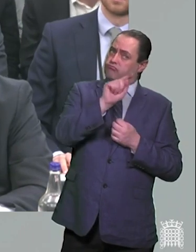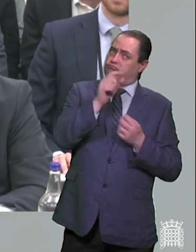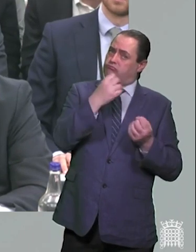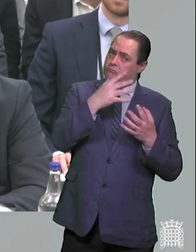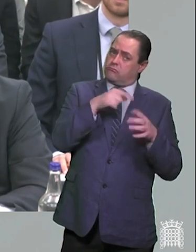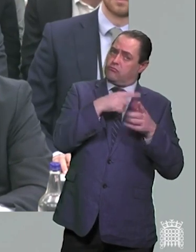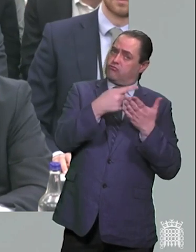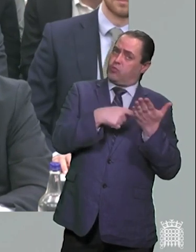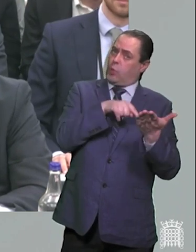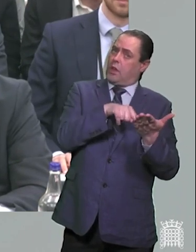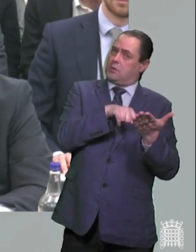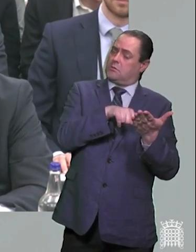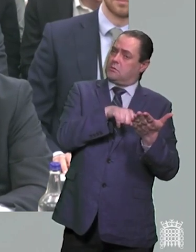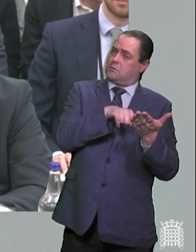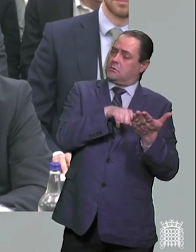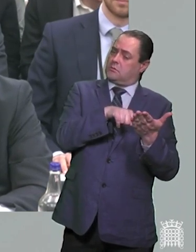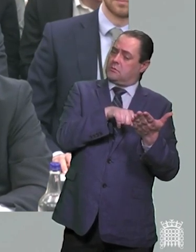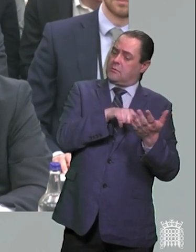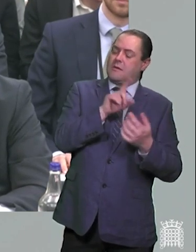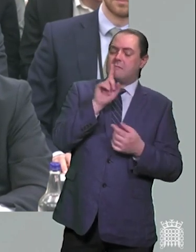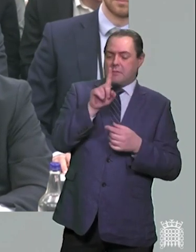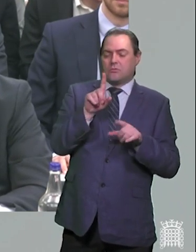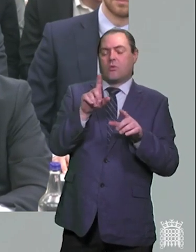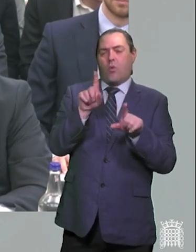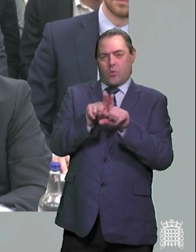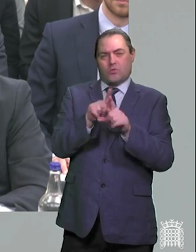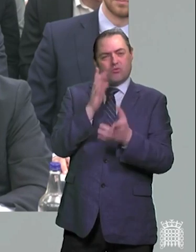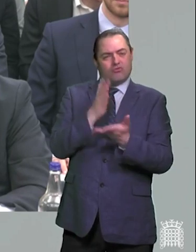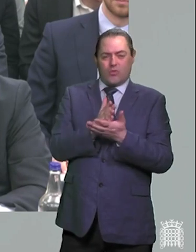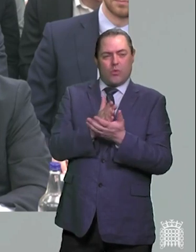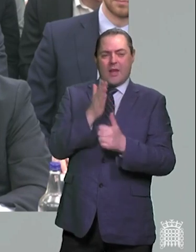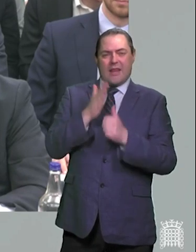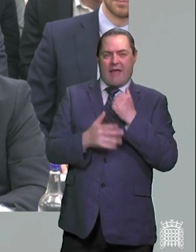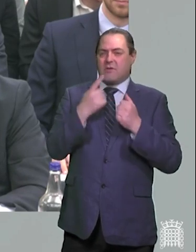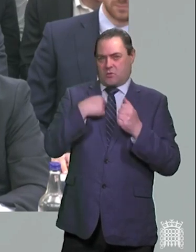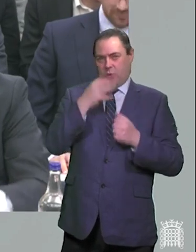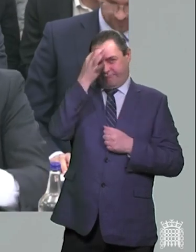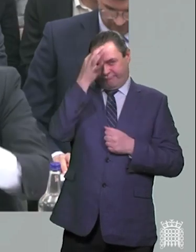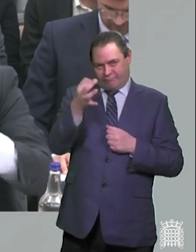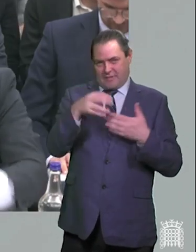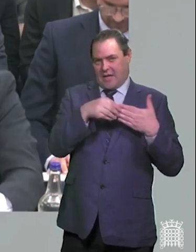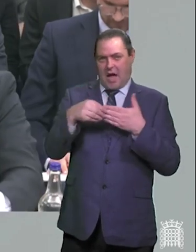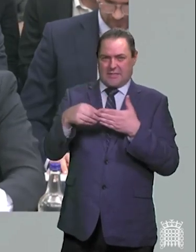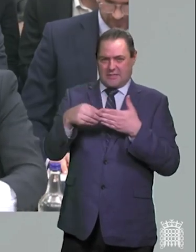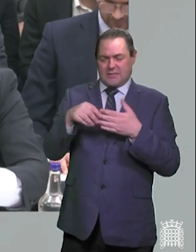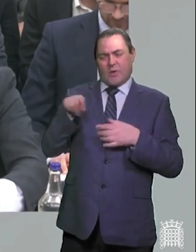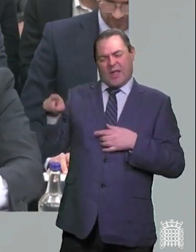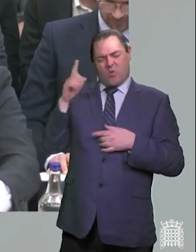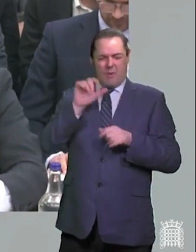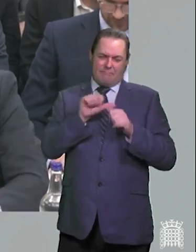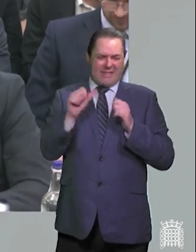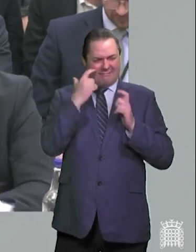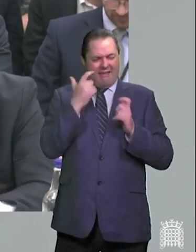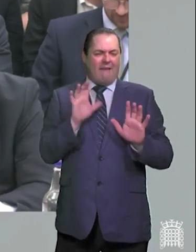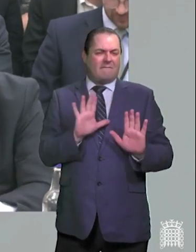the rules went, but it was also true to say that nobody had explicitly reassured me about the guidance, and he thought it prudent